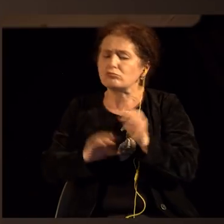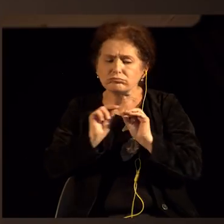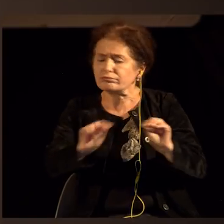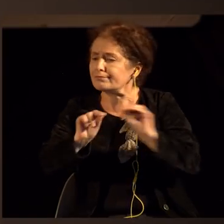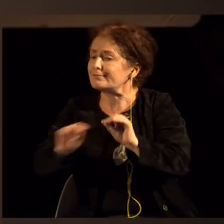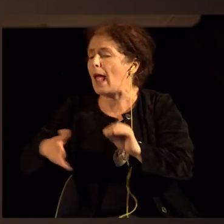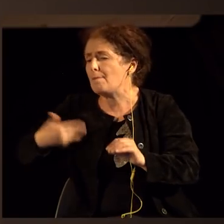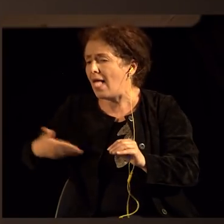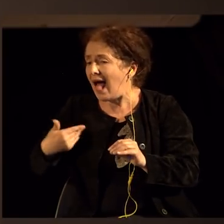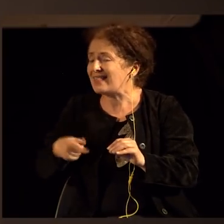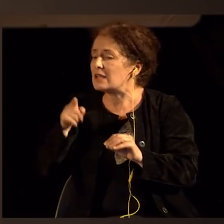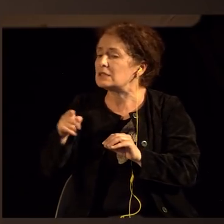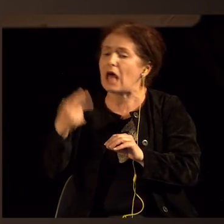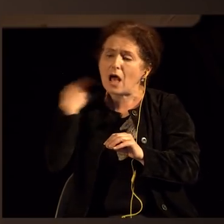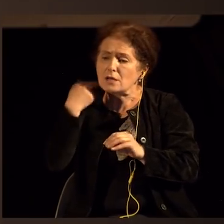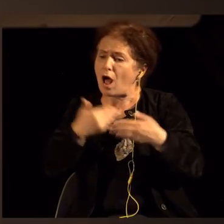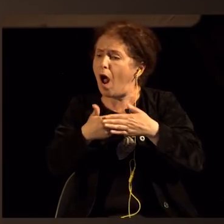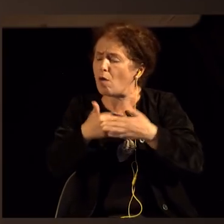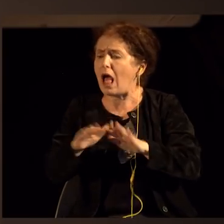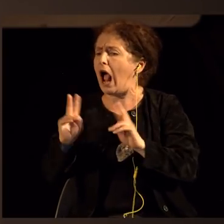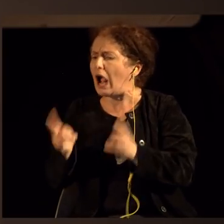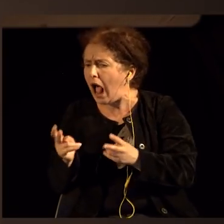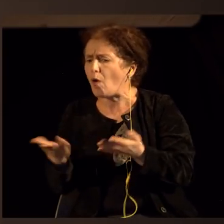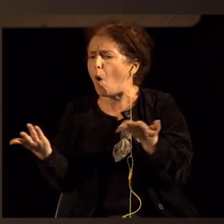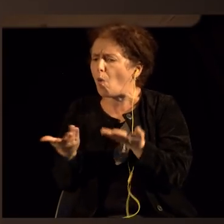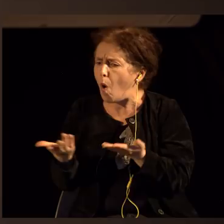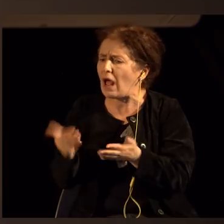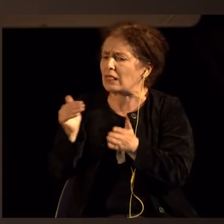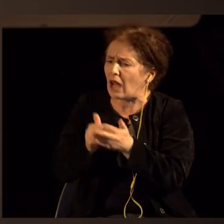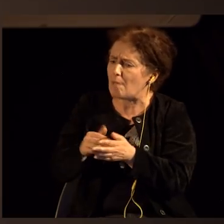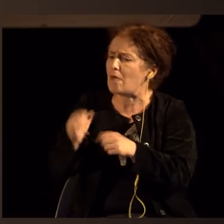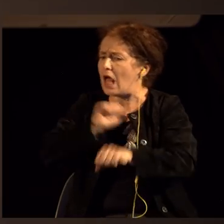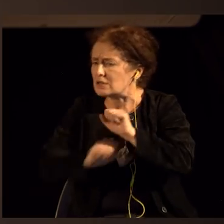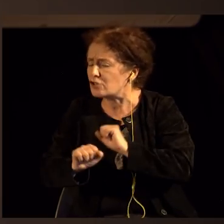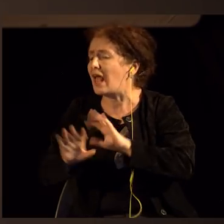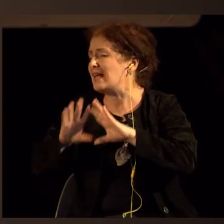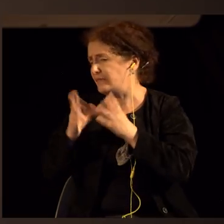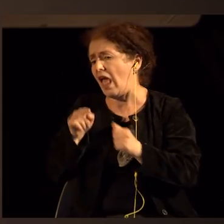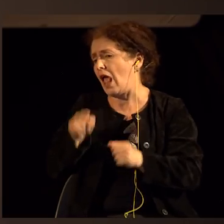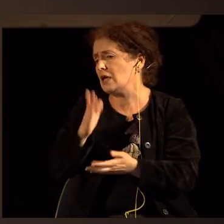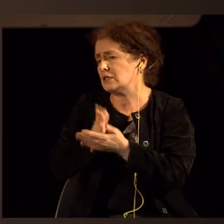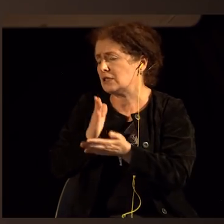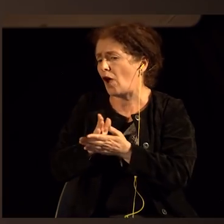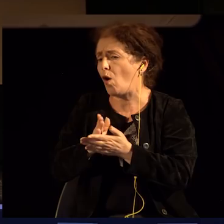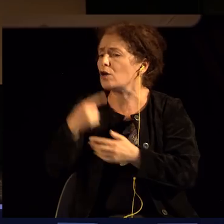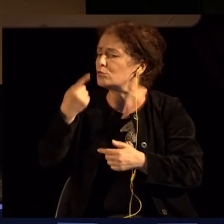we always try to do it in a lust-filled way, or in a pleasure-based sexuality education, if you will.